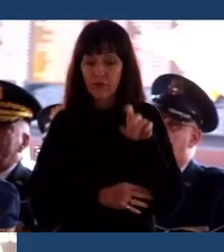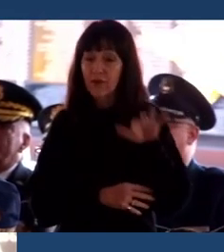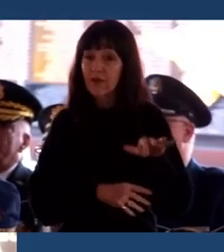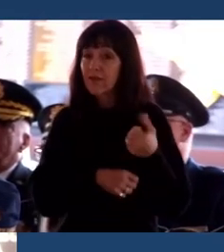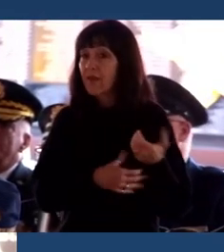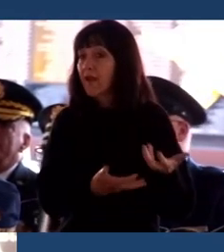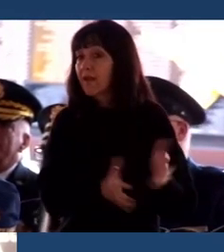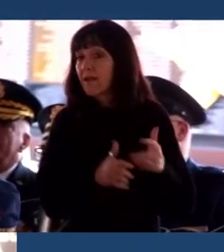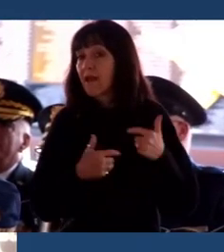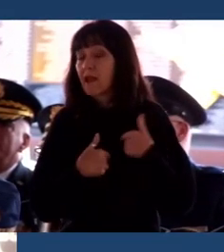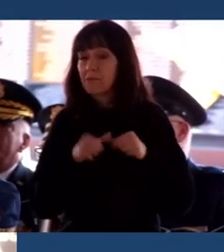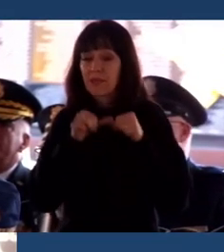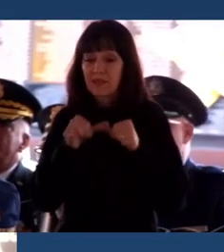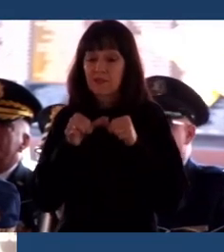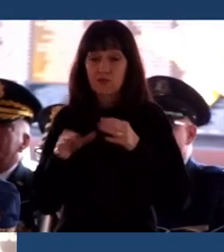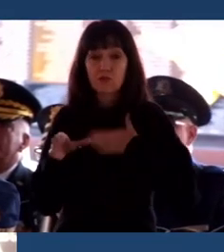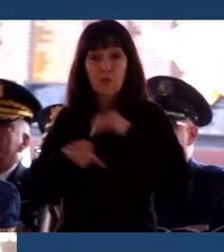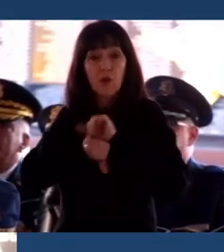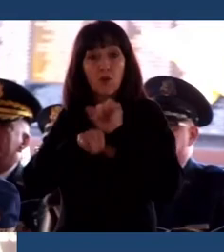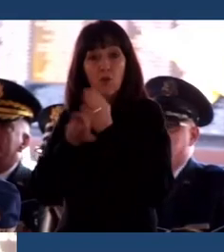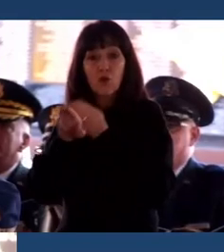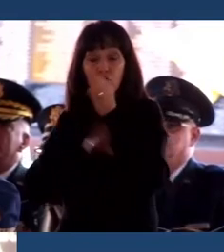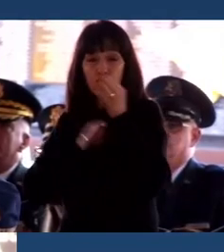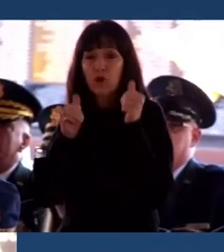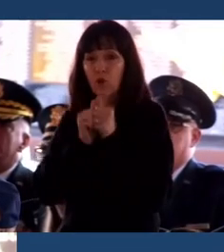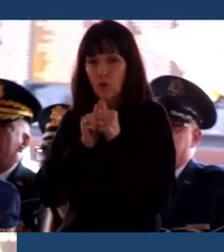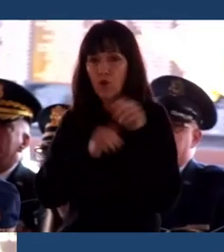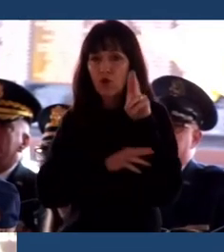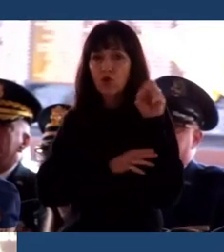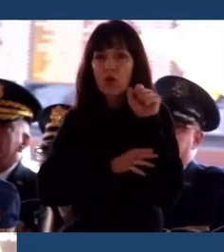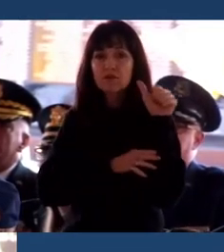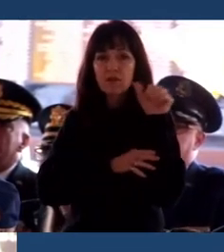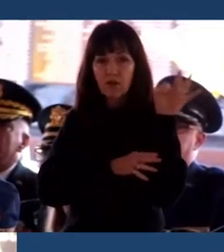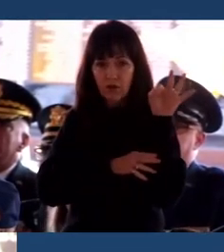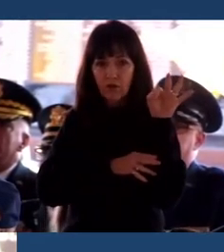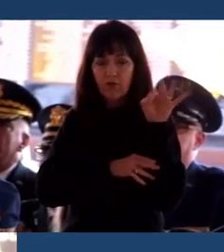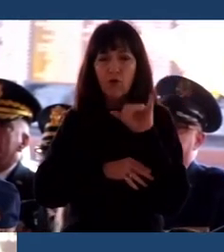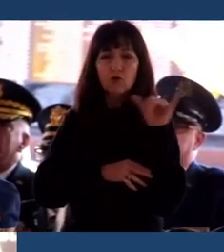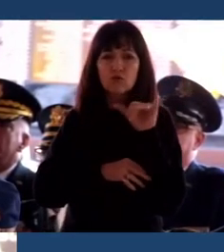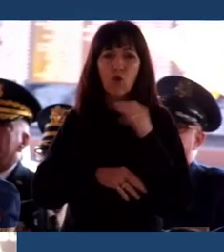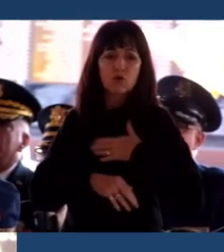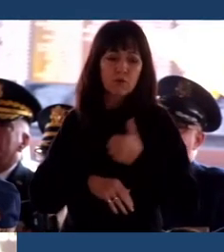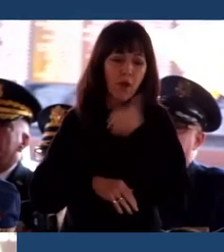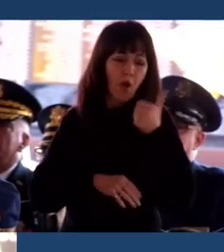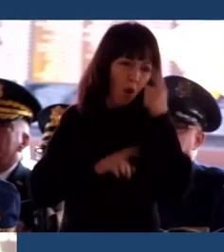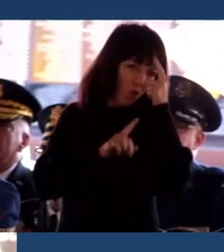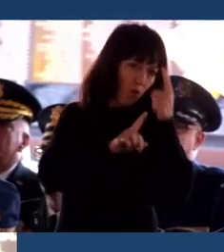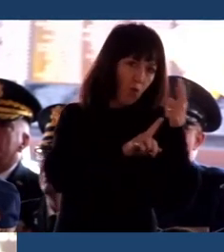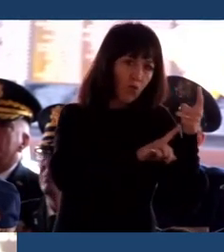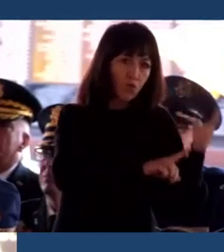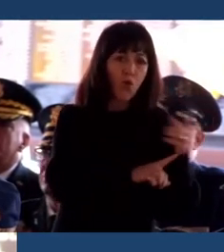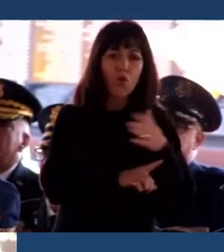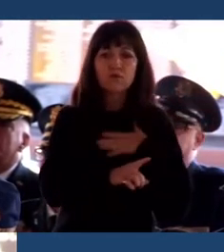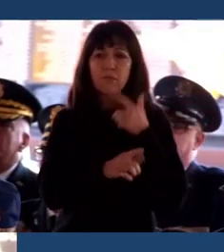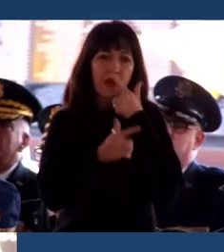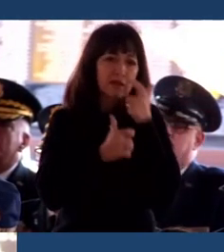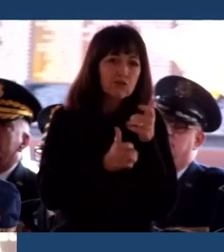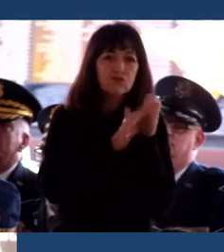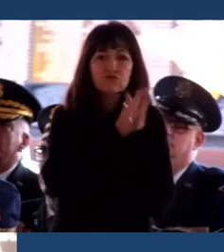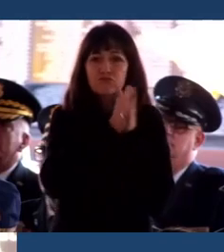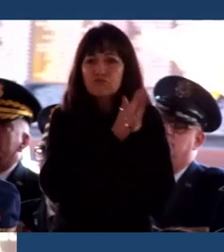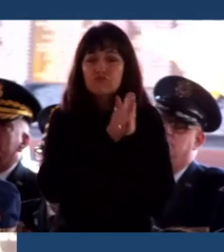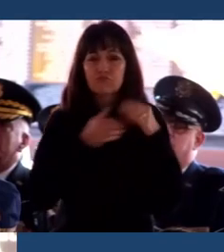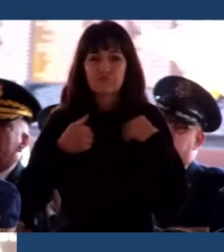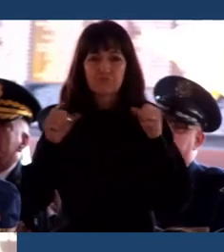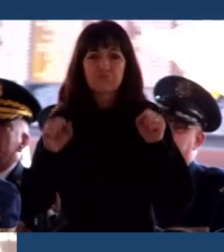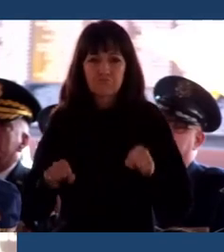me to continue with my career with the Air Force while pursuing other goals and interests. I was